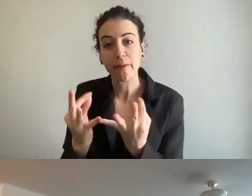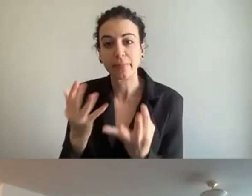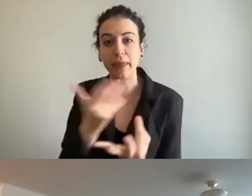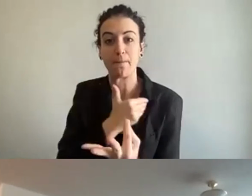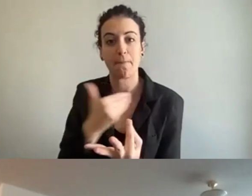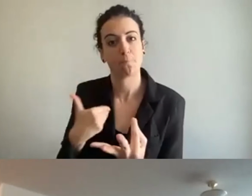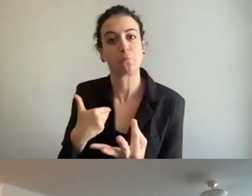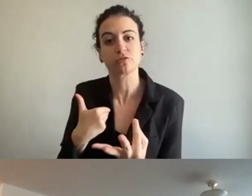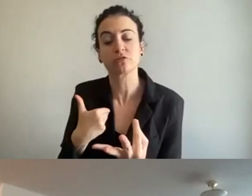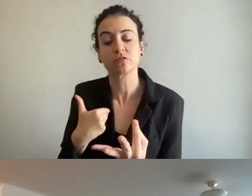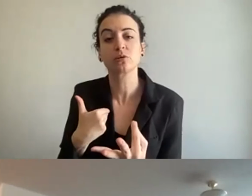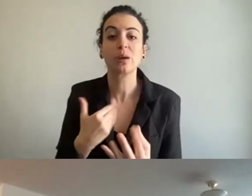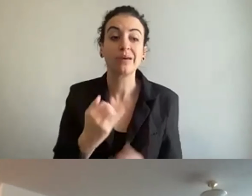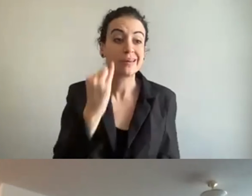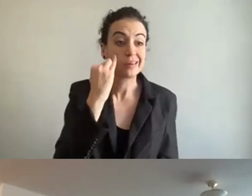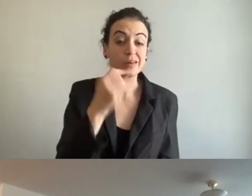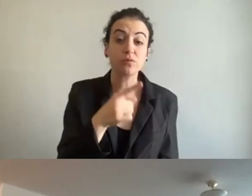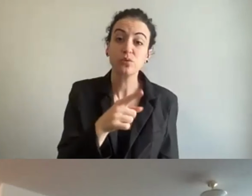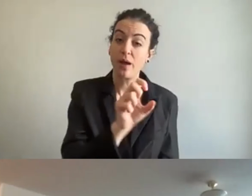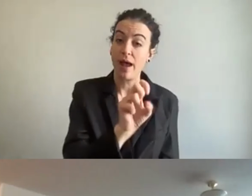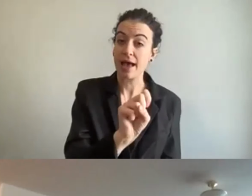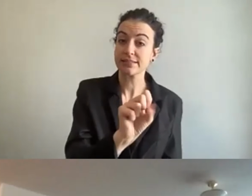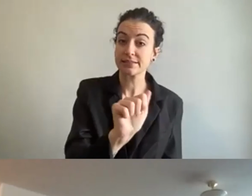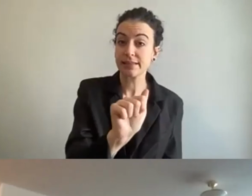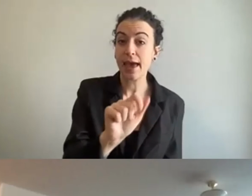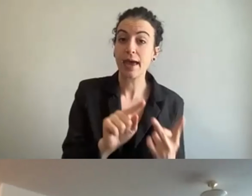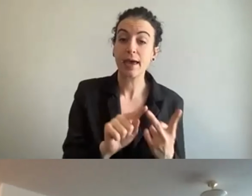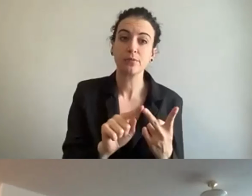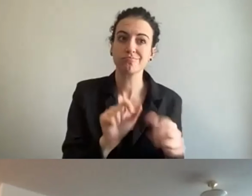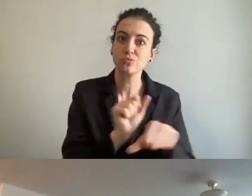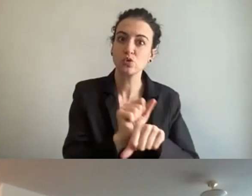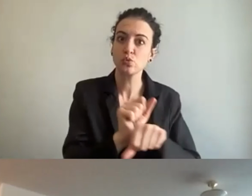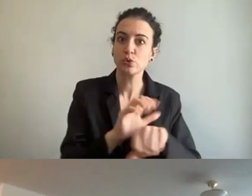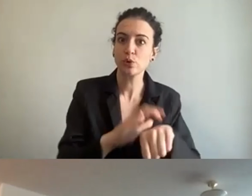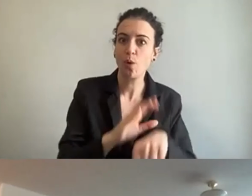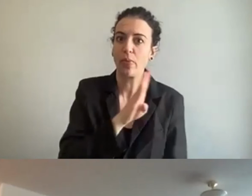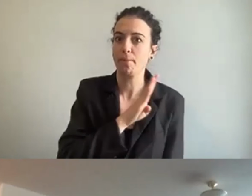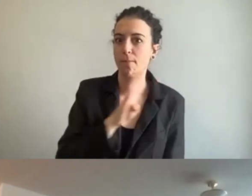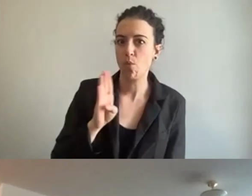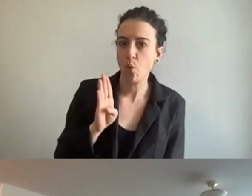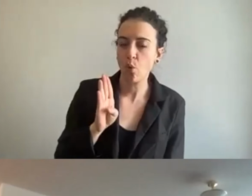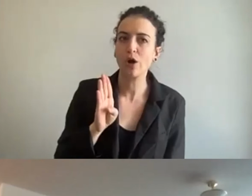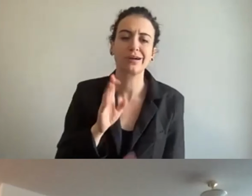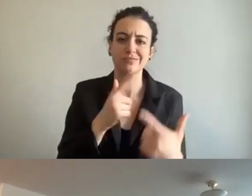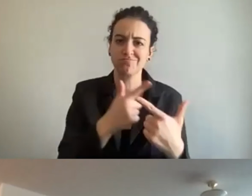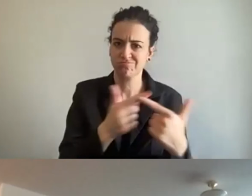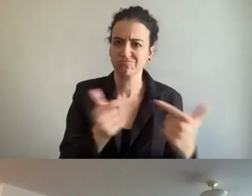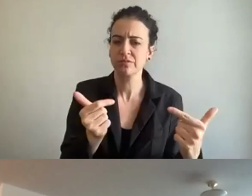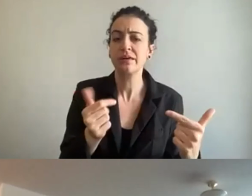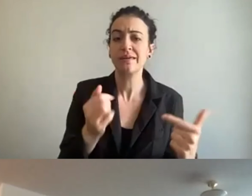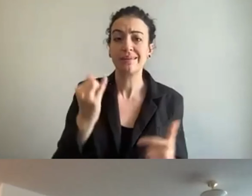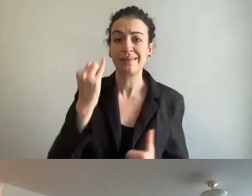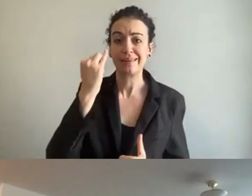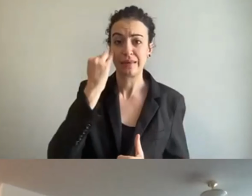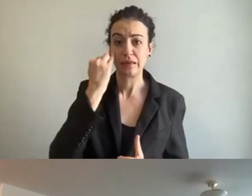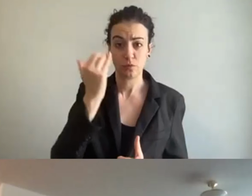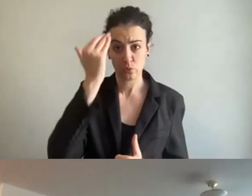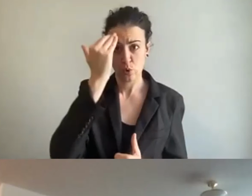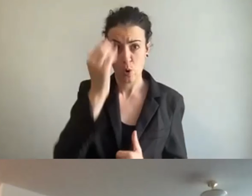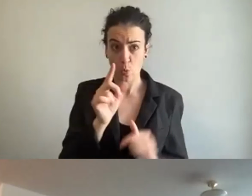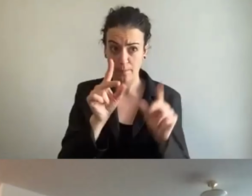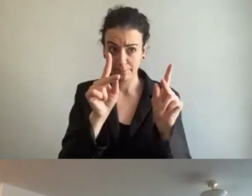even DODD, feel free to answer this question. If you know someone well enough in your life who does